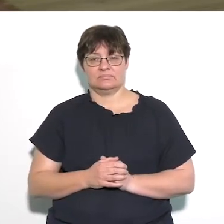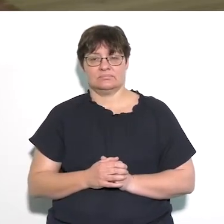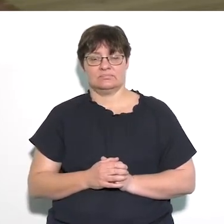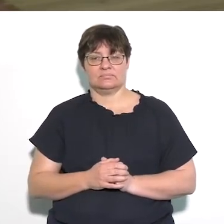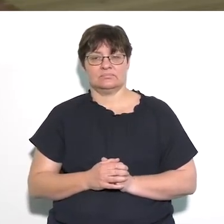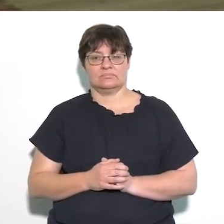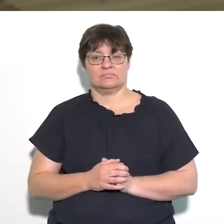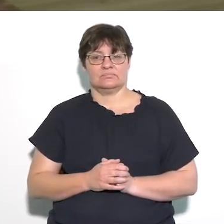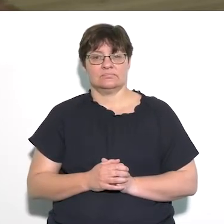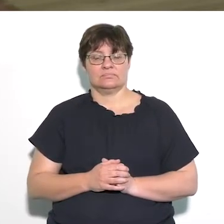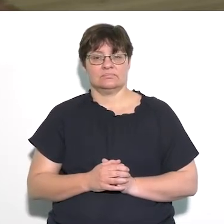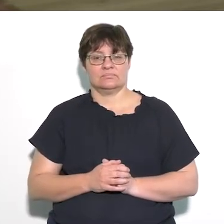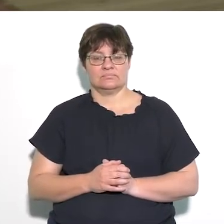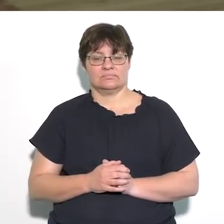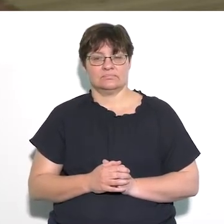Right the way round.